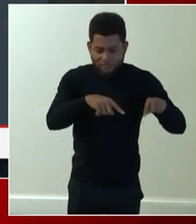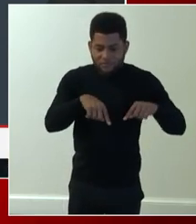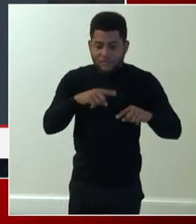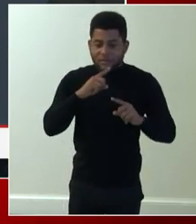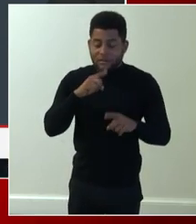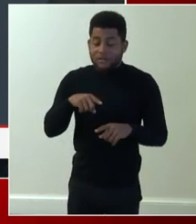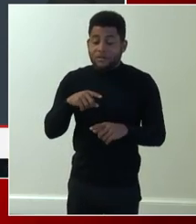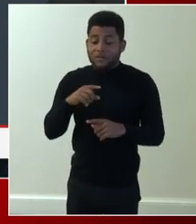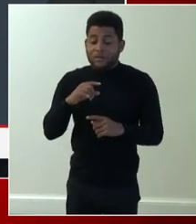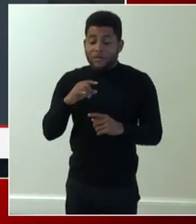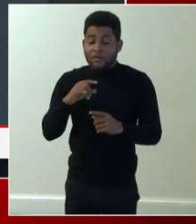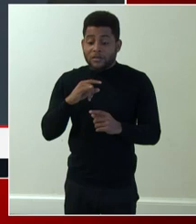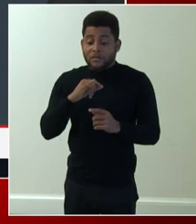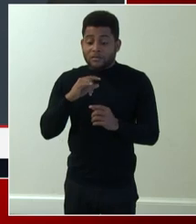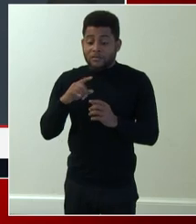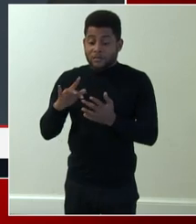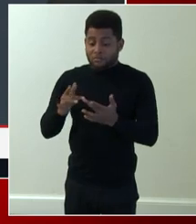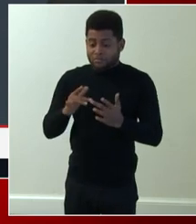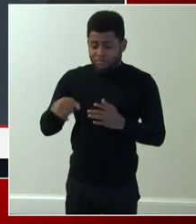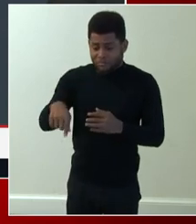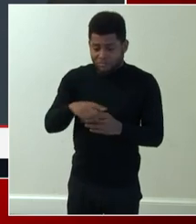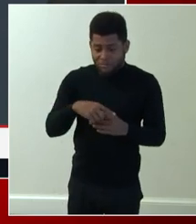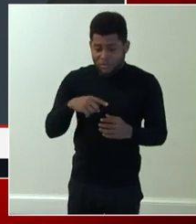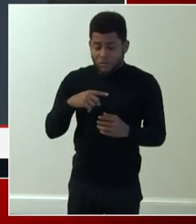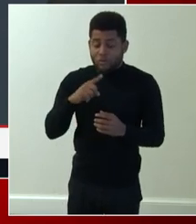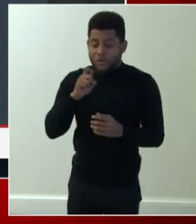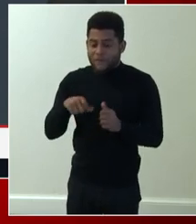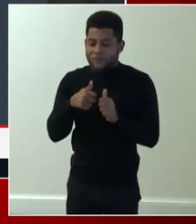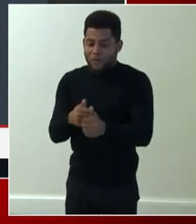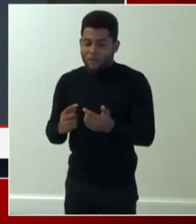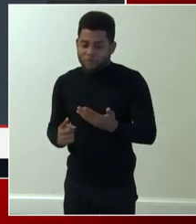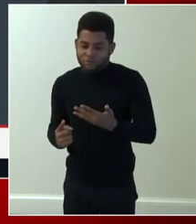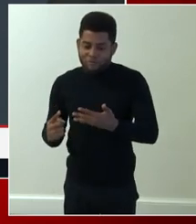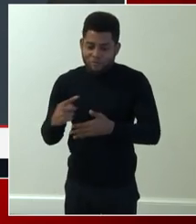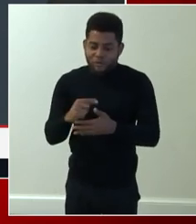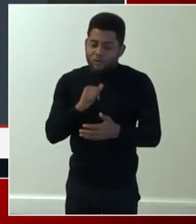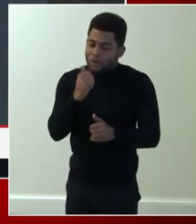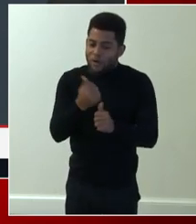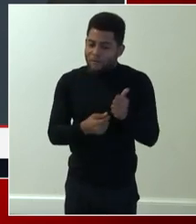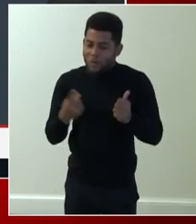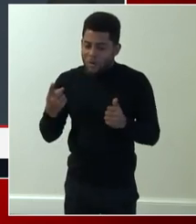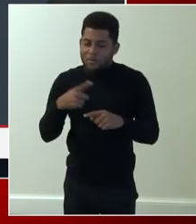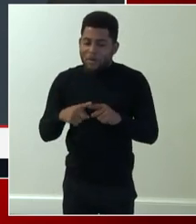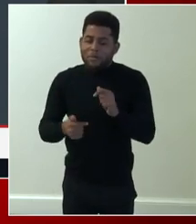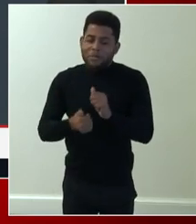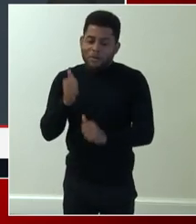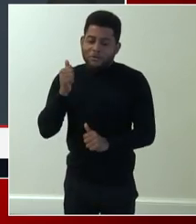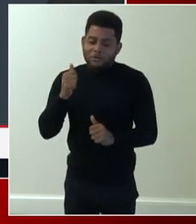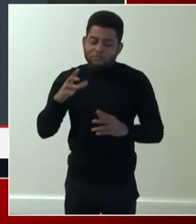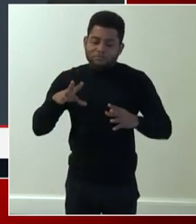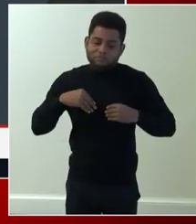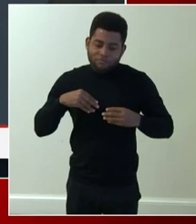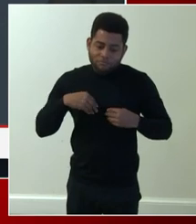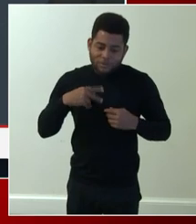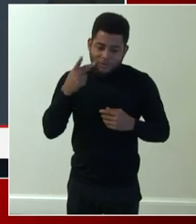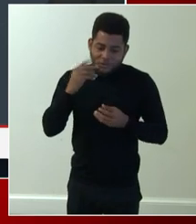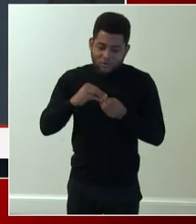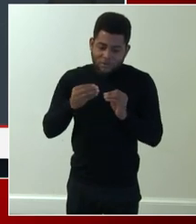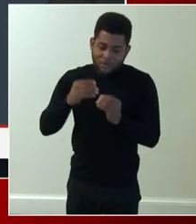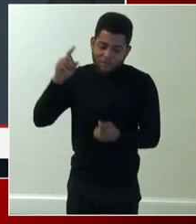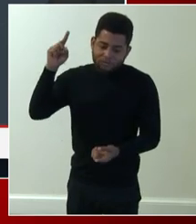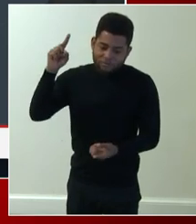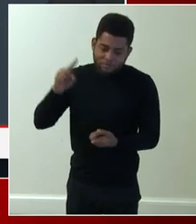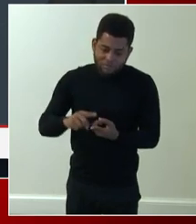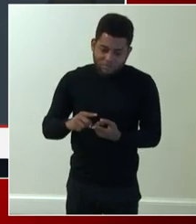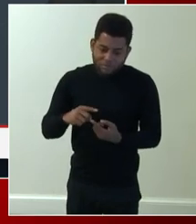individuals start to comply as they go through the discipline process. Not everyone, but we see numbers drop as based on both